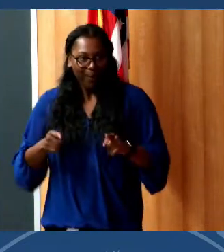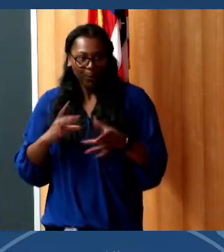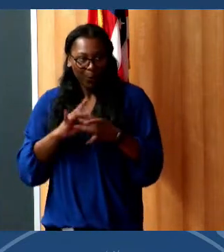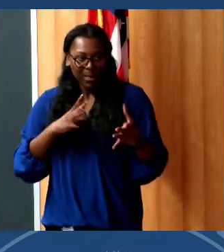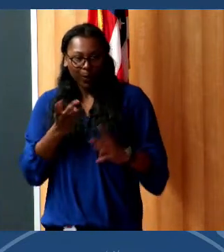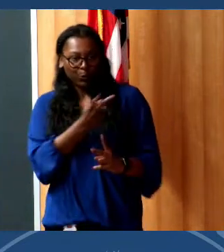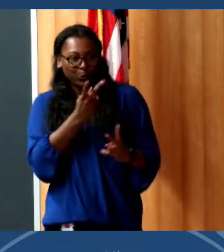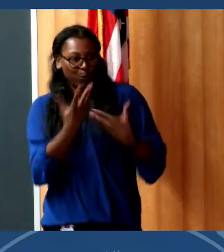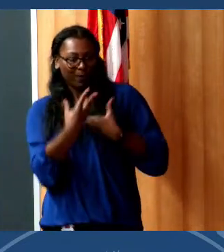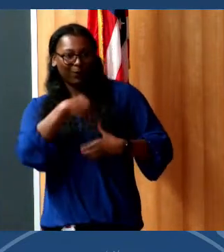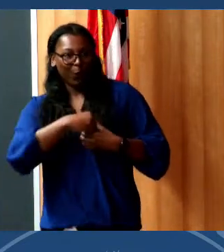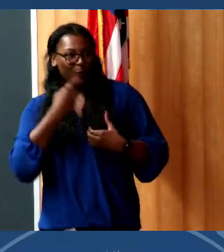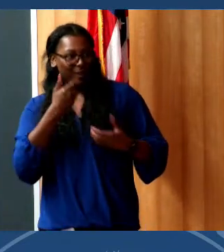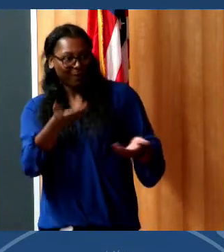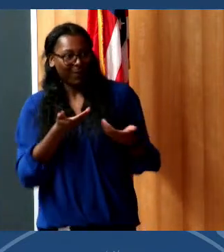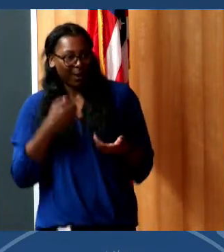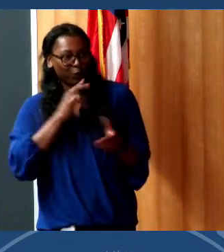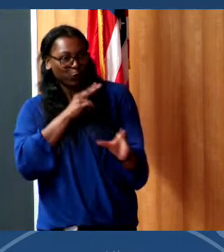without them.